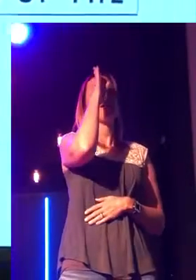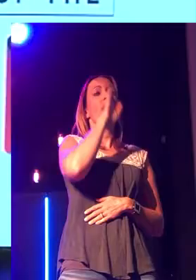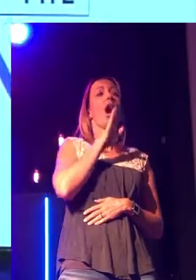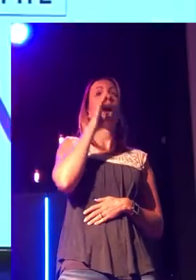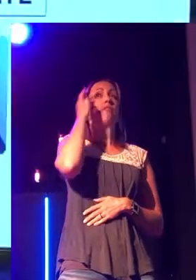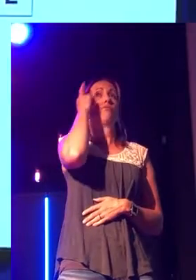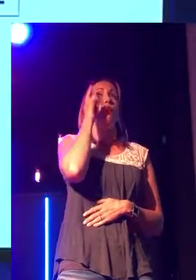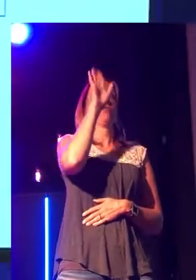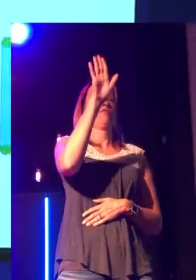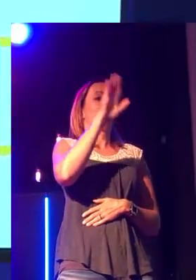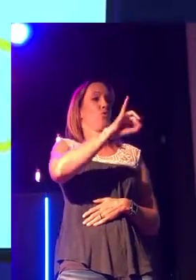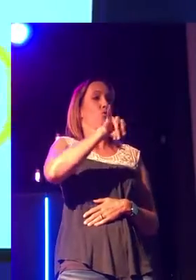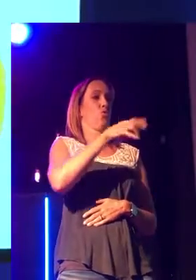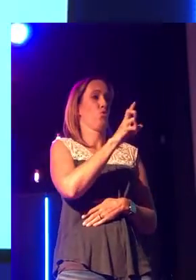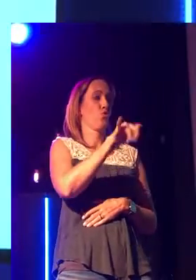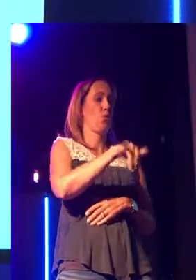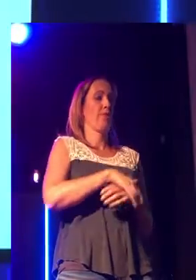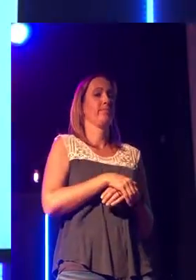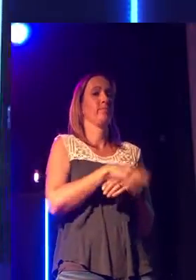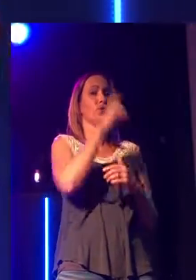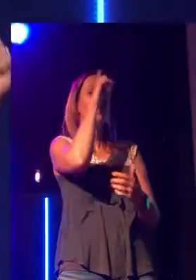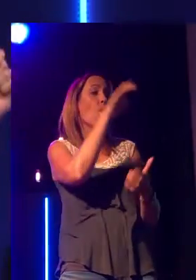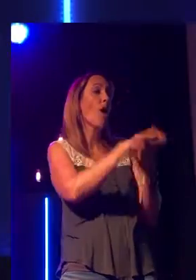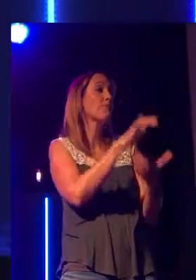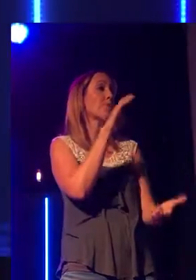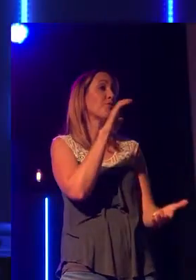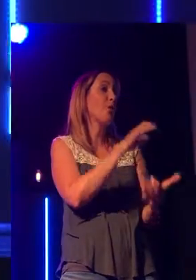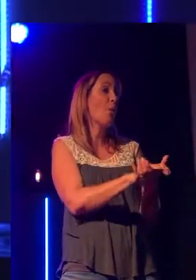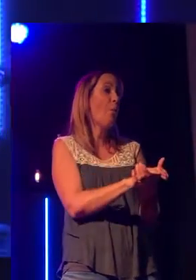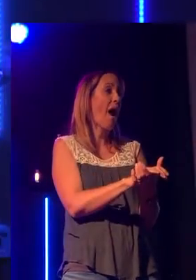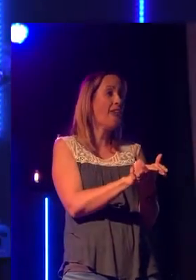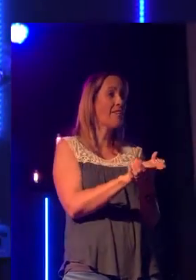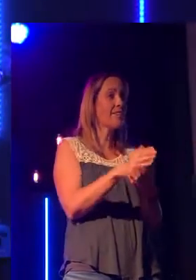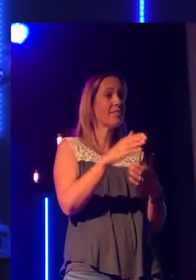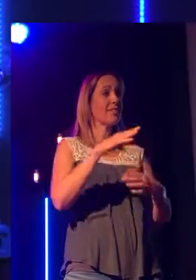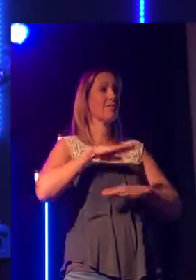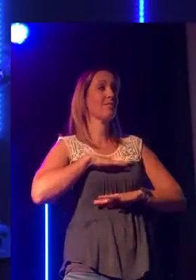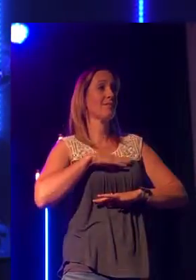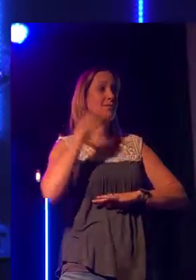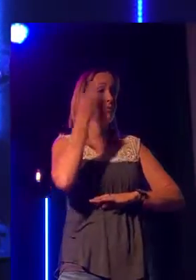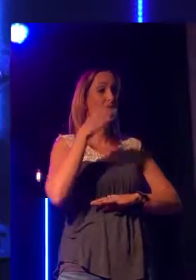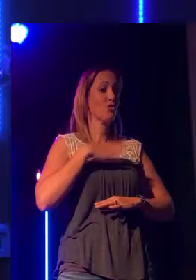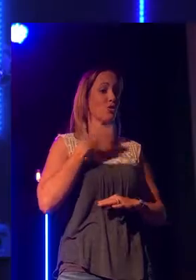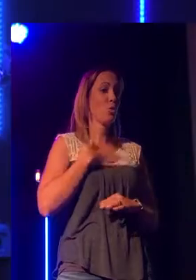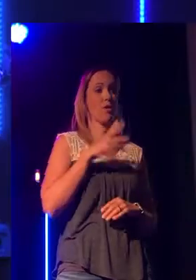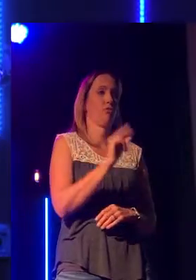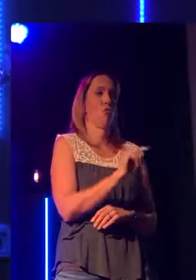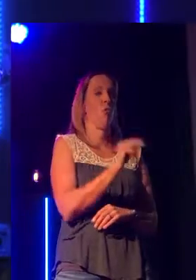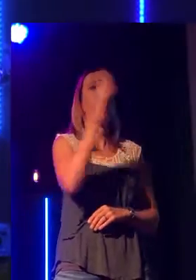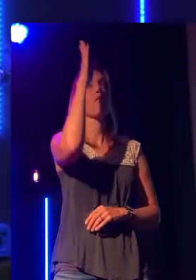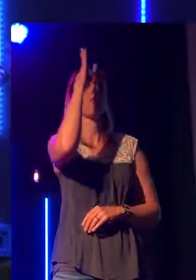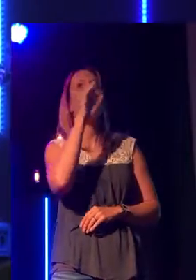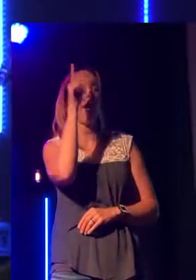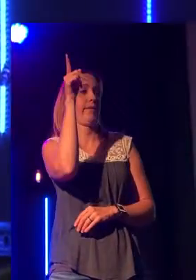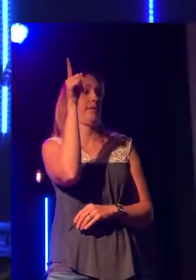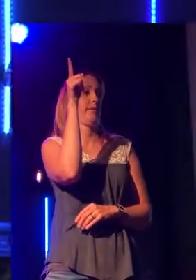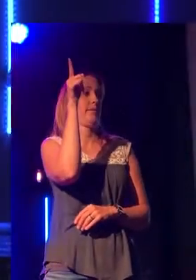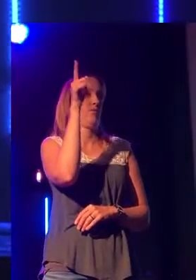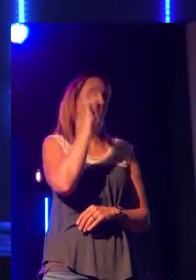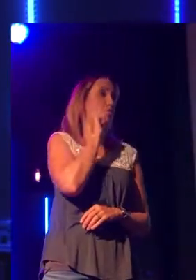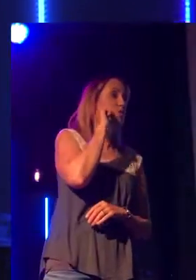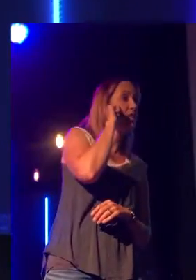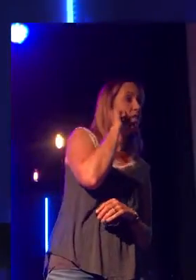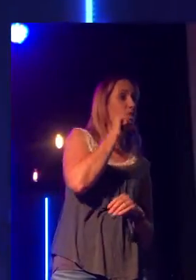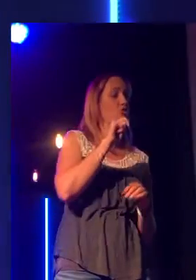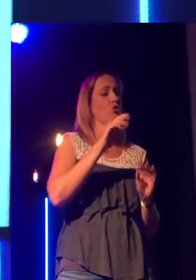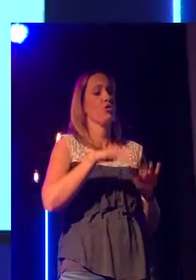joy. Your husband, your wife is not the source of your joy. God is. Your teenager, your